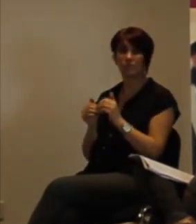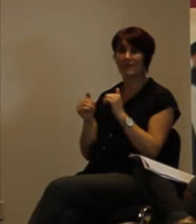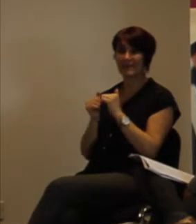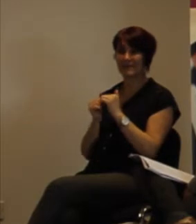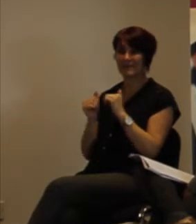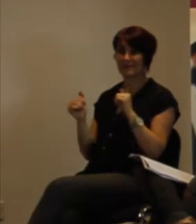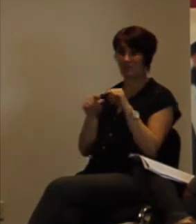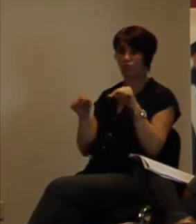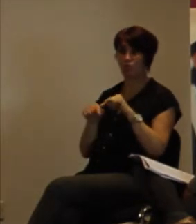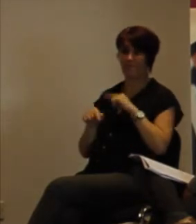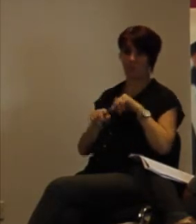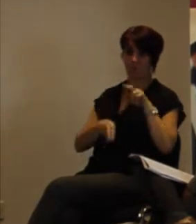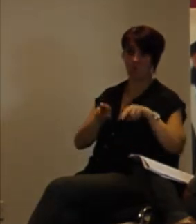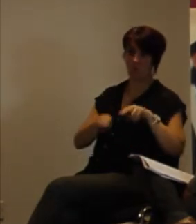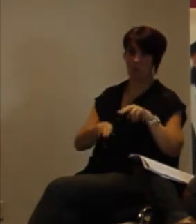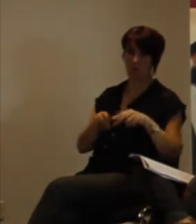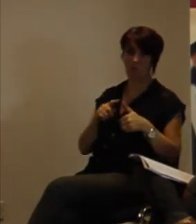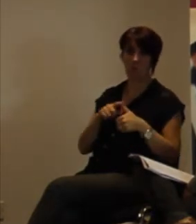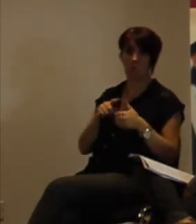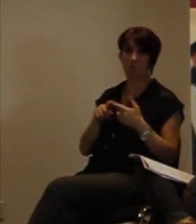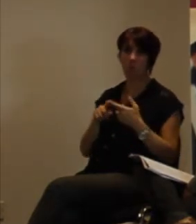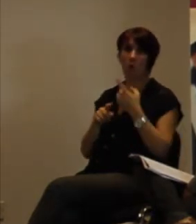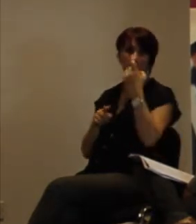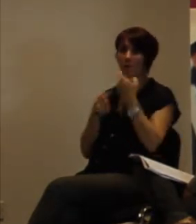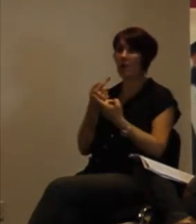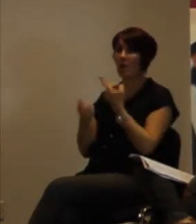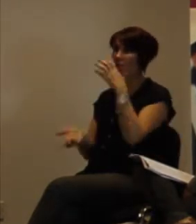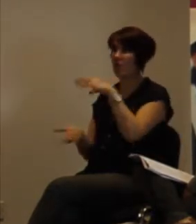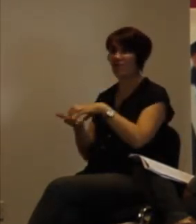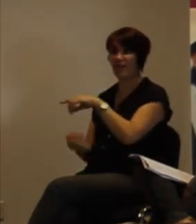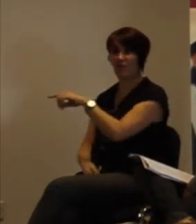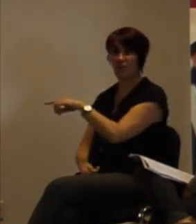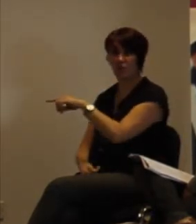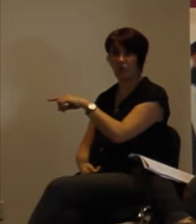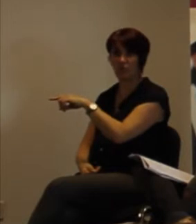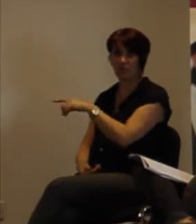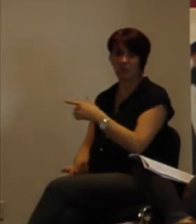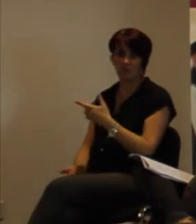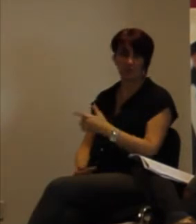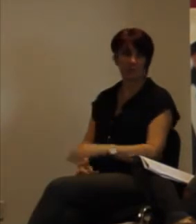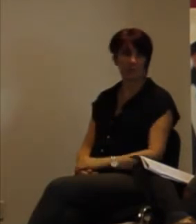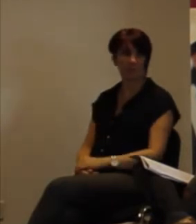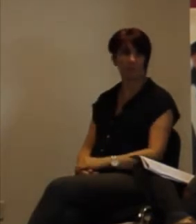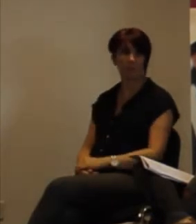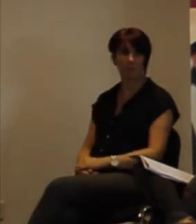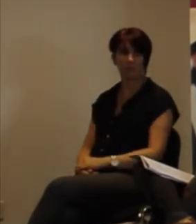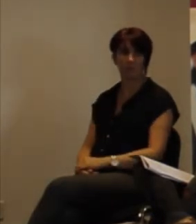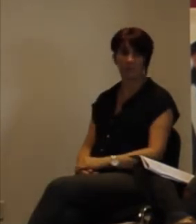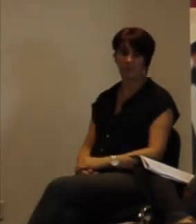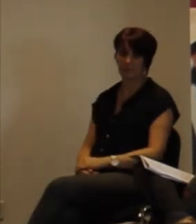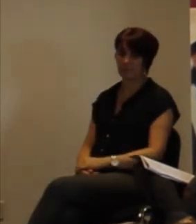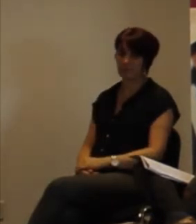accommodation, which could also be an alternative venue for assessment for your learners. Now, it may